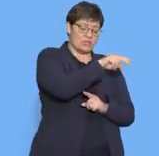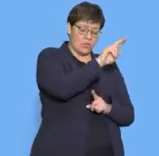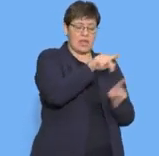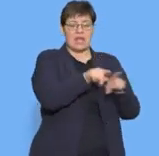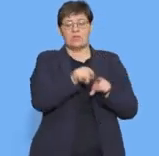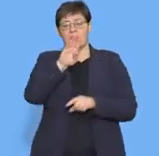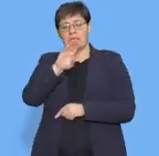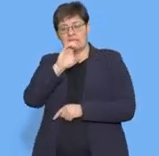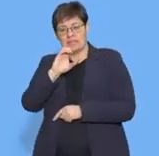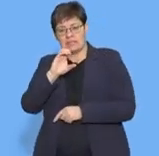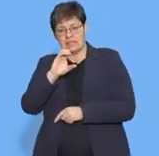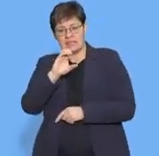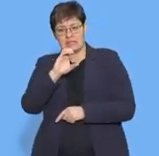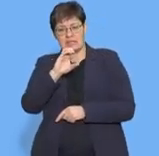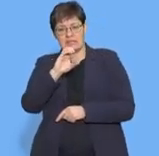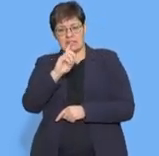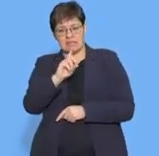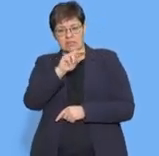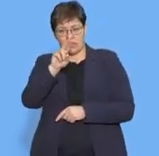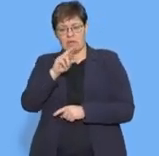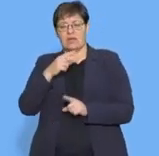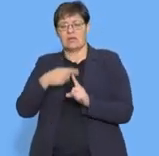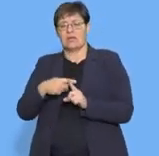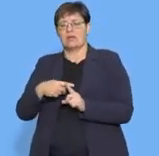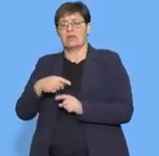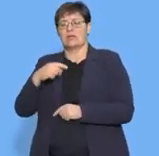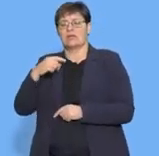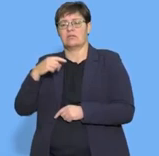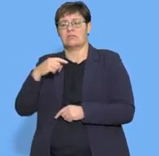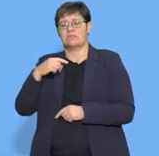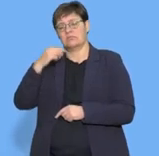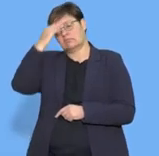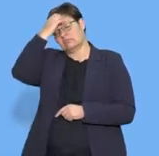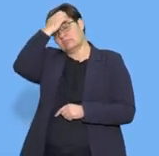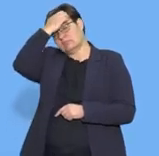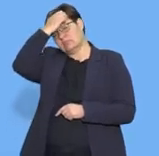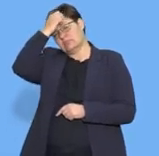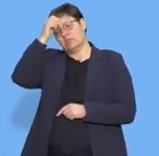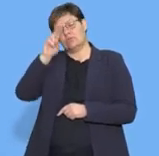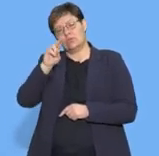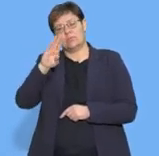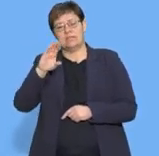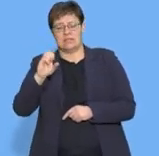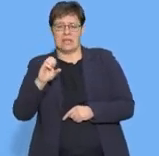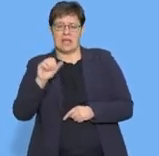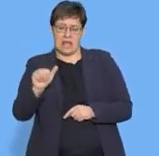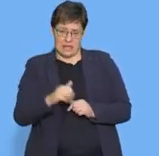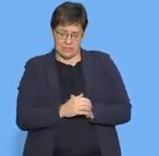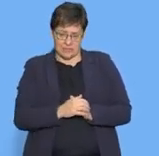A squared is equal to B squared plus C squared minus 2BC cos A. Okay, so we're going to